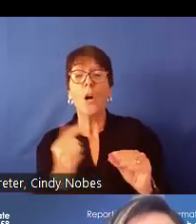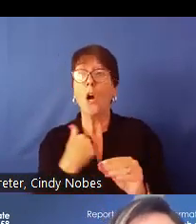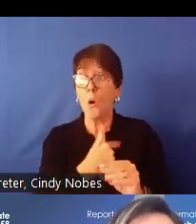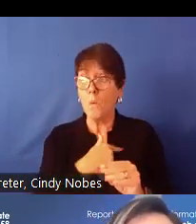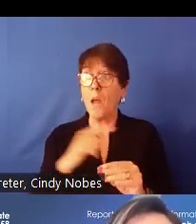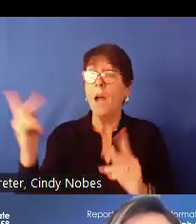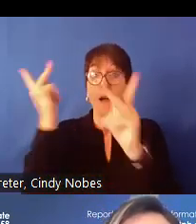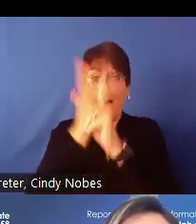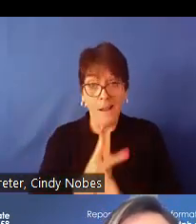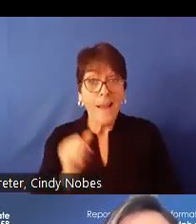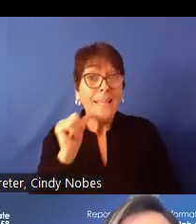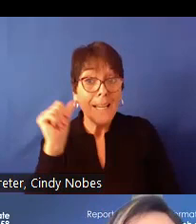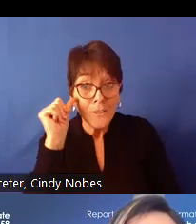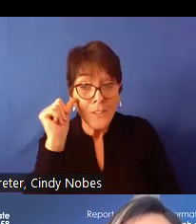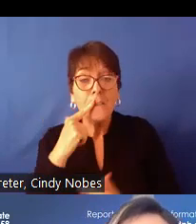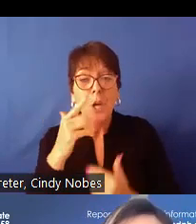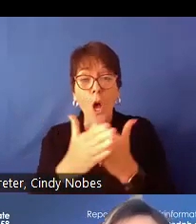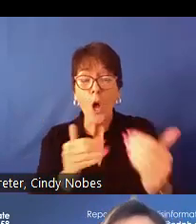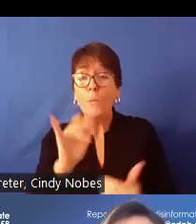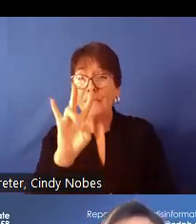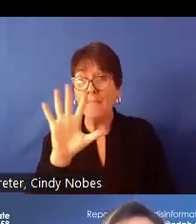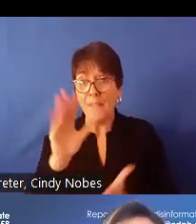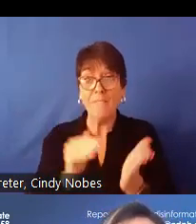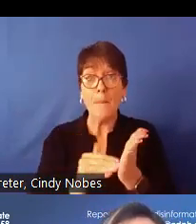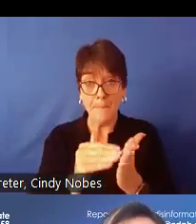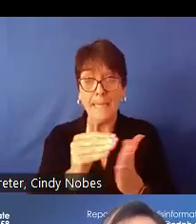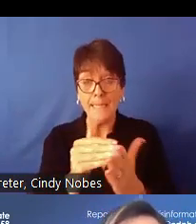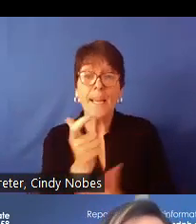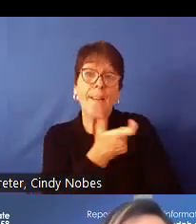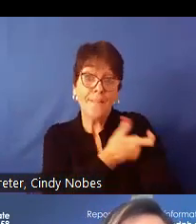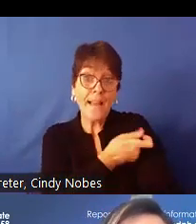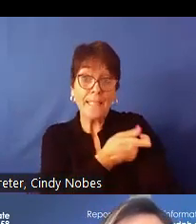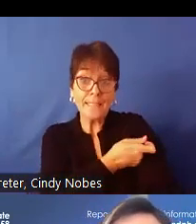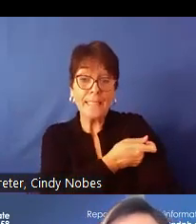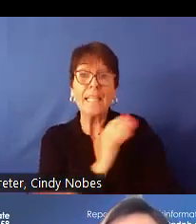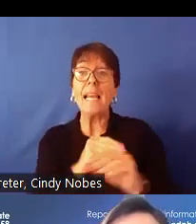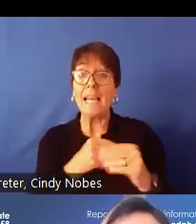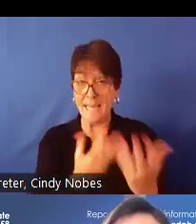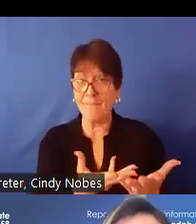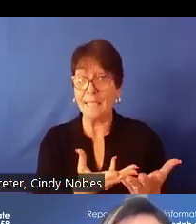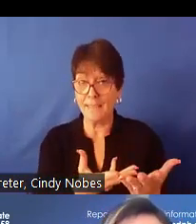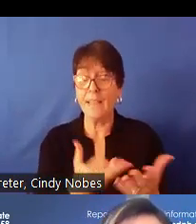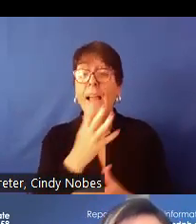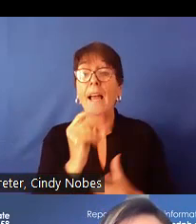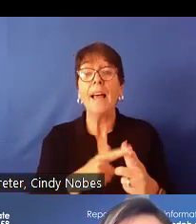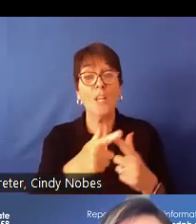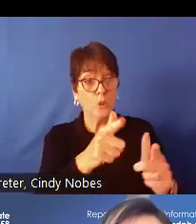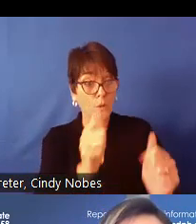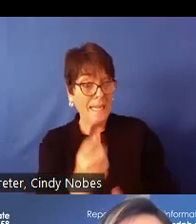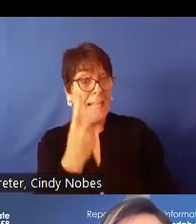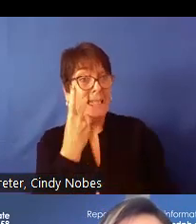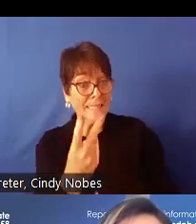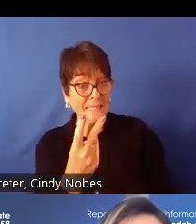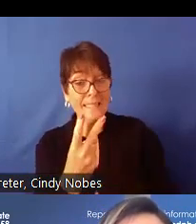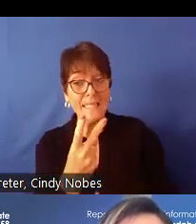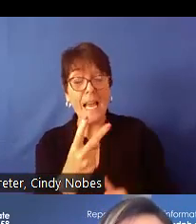yesterday. We've got almost 75 million vaccines administered, and then you can see there